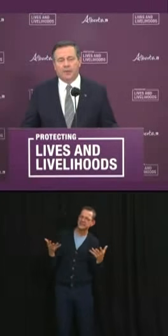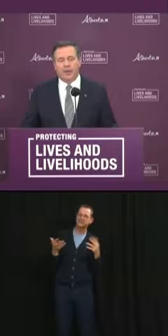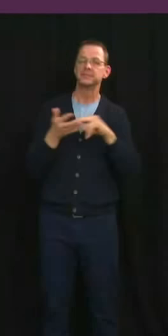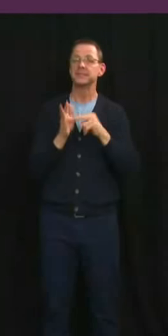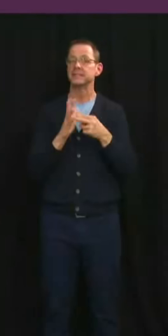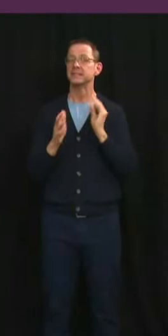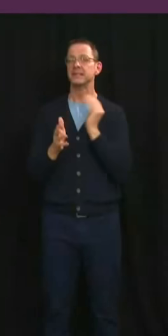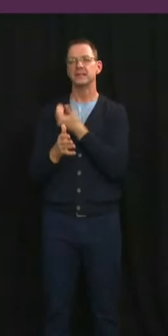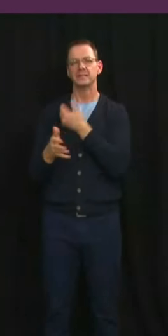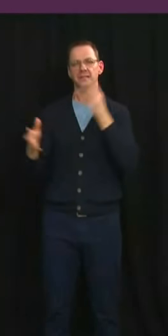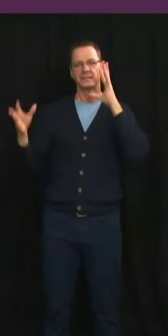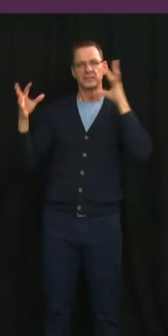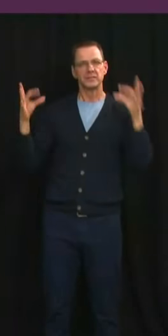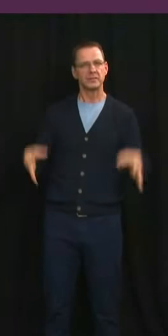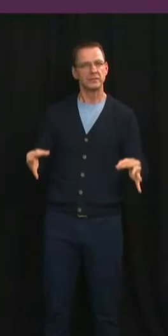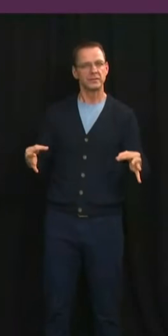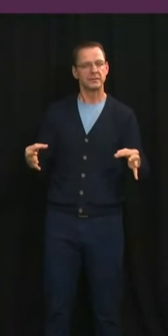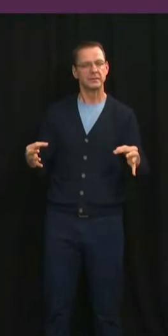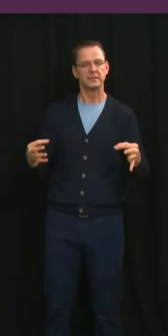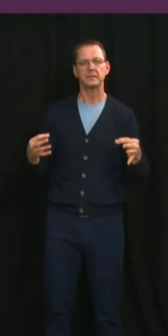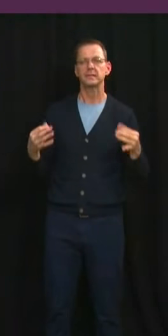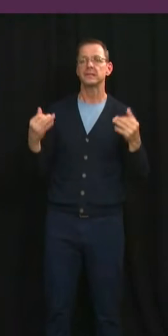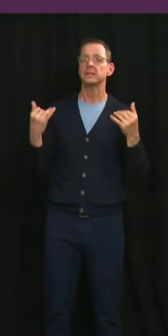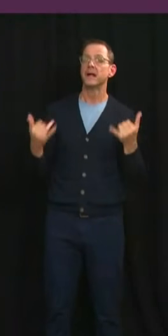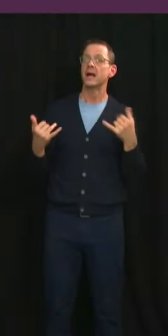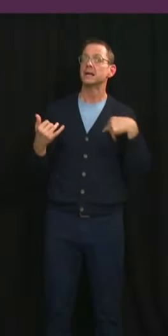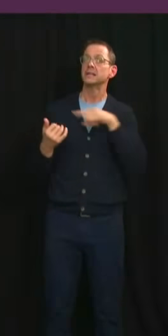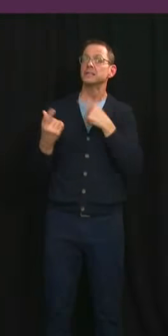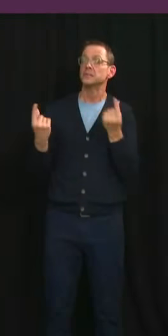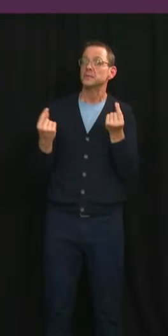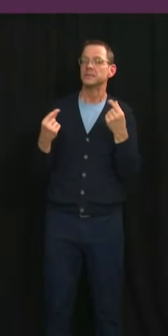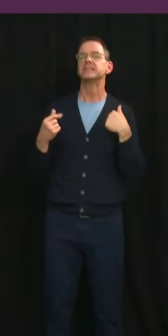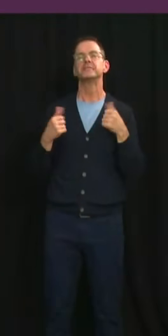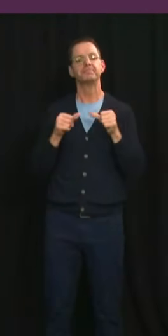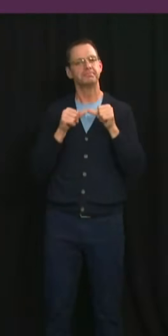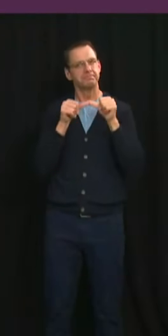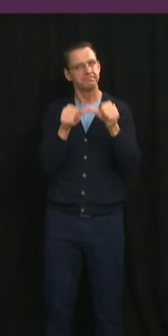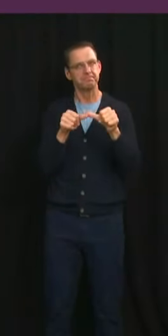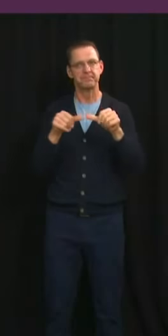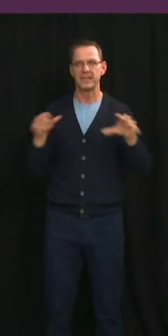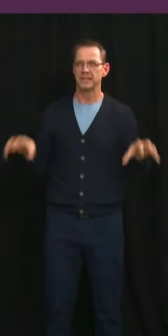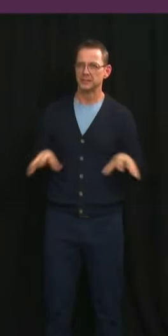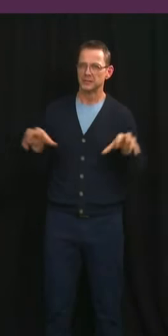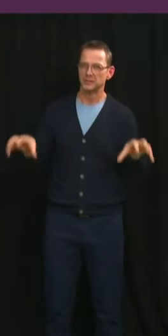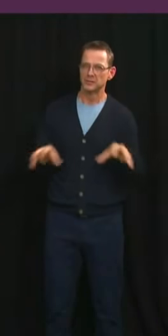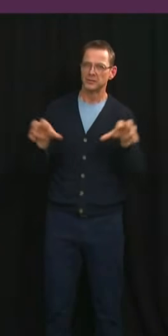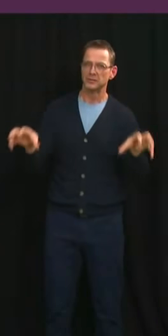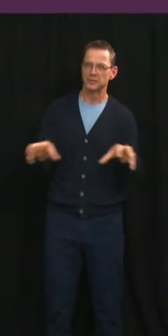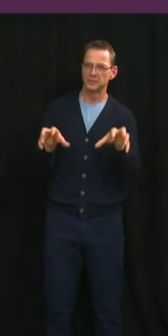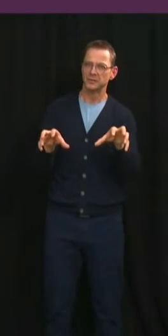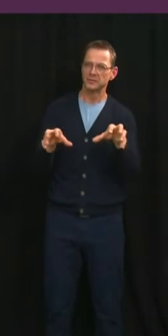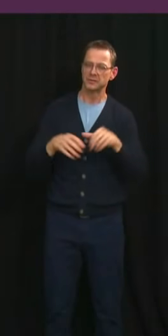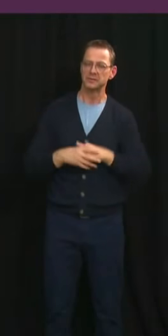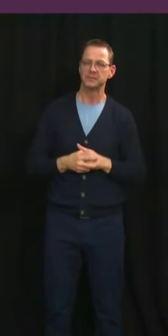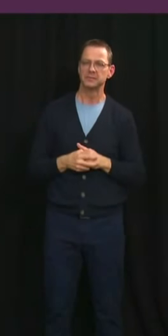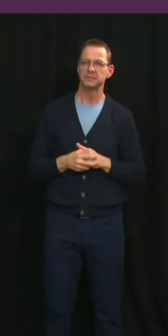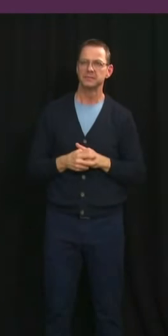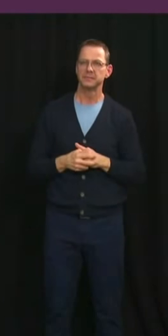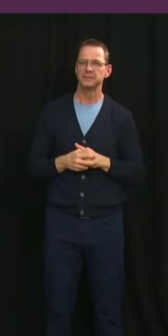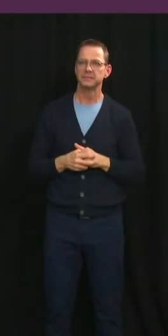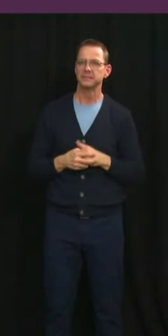been a time of incredible stress and anxiety for so many Albertans. Announcements like the one today